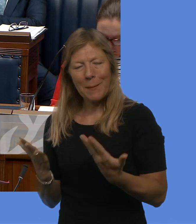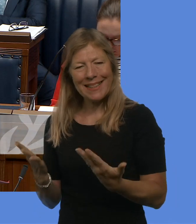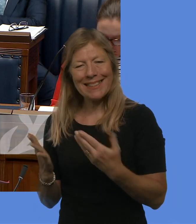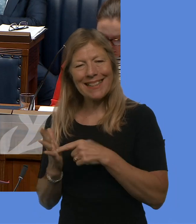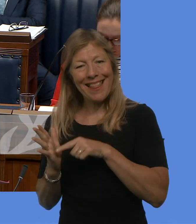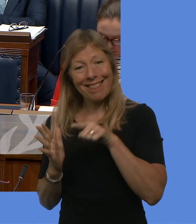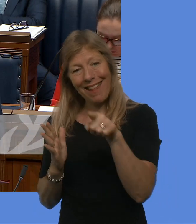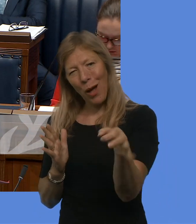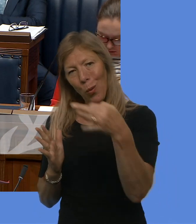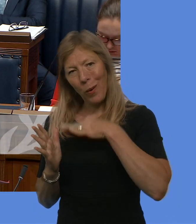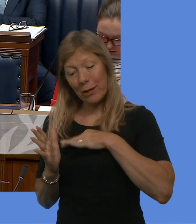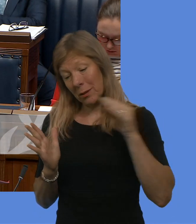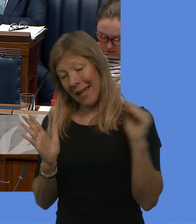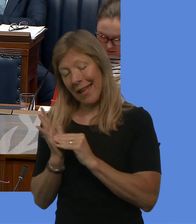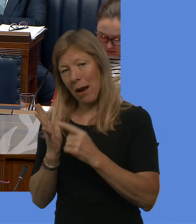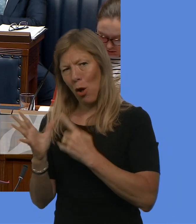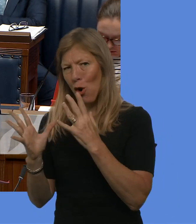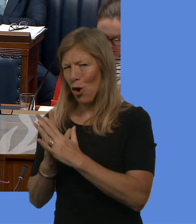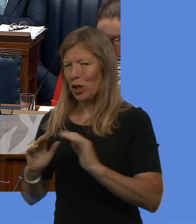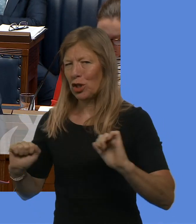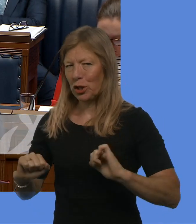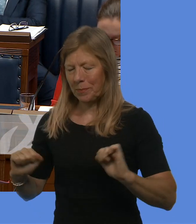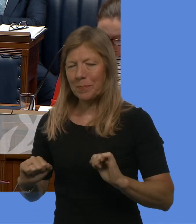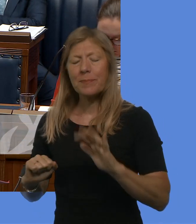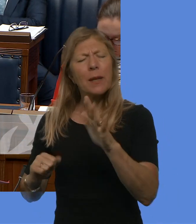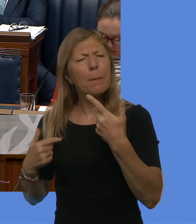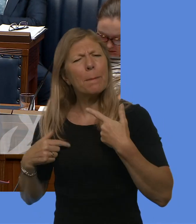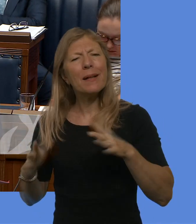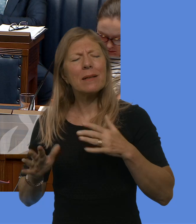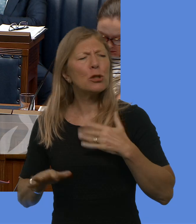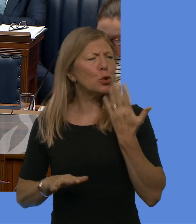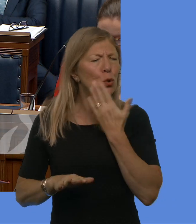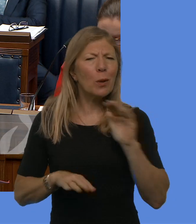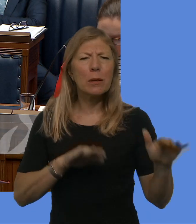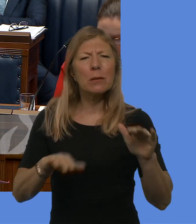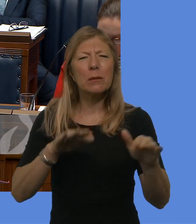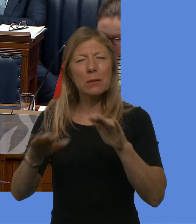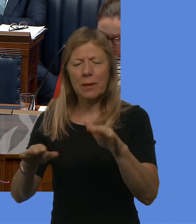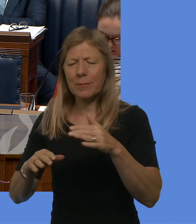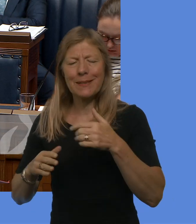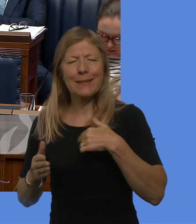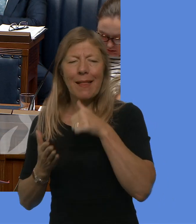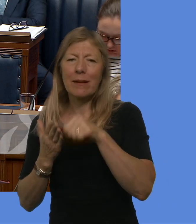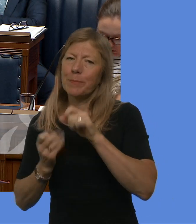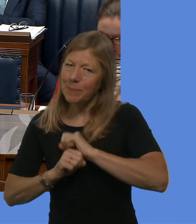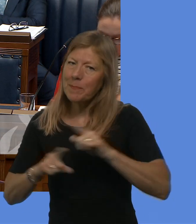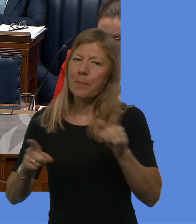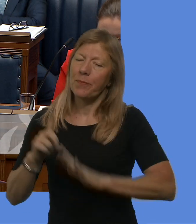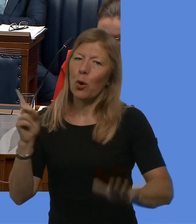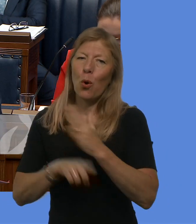already with the schools with letters to principals reminding them of that circular, appealing